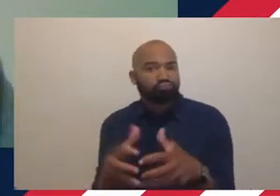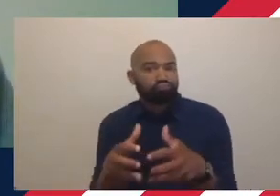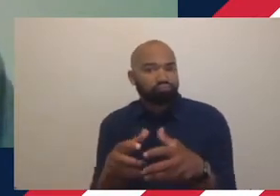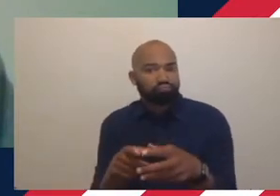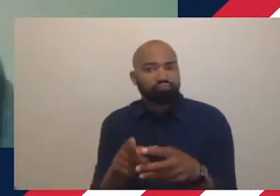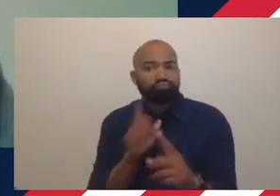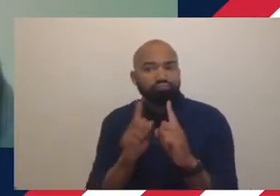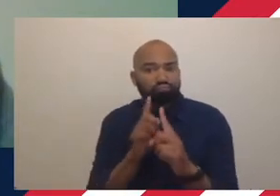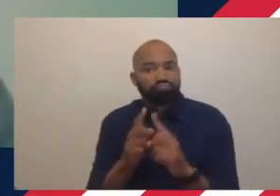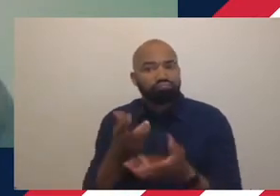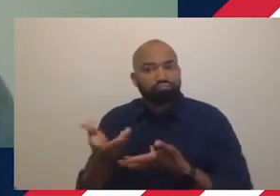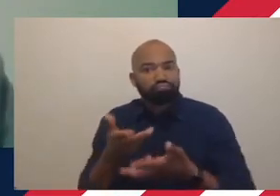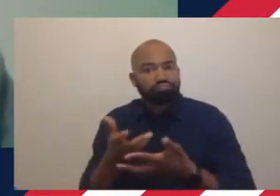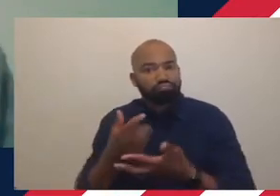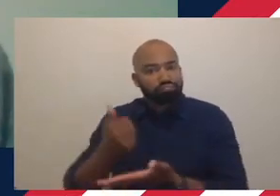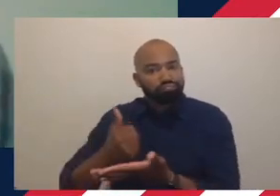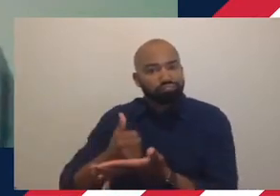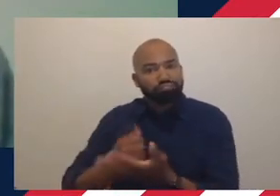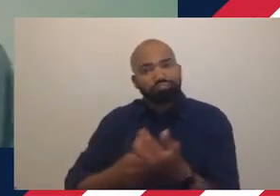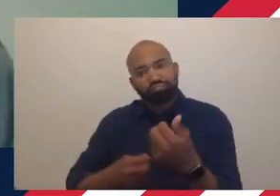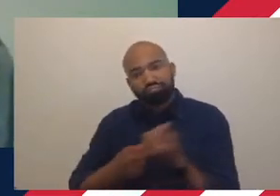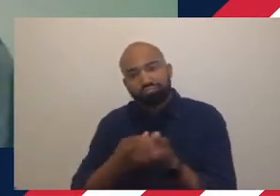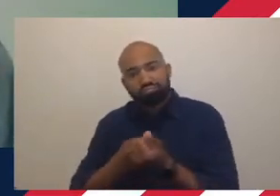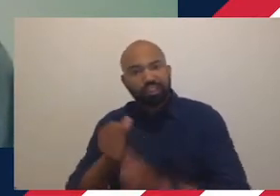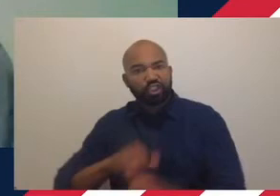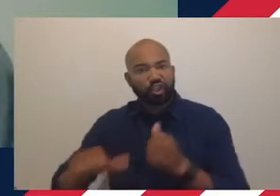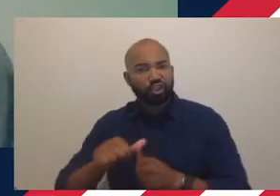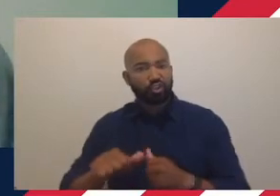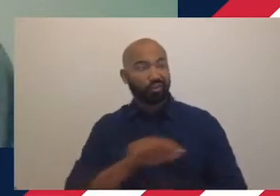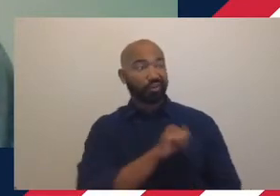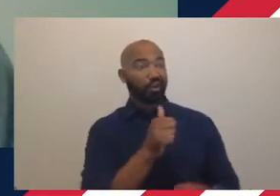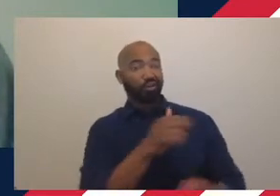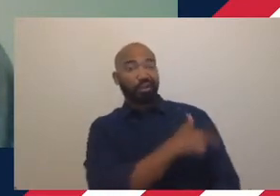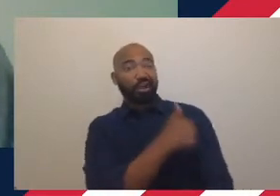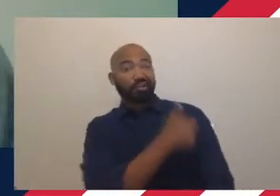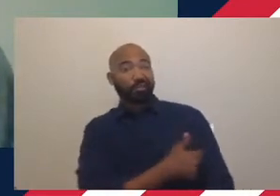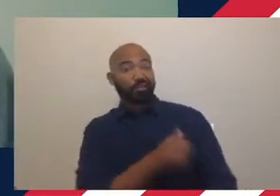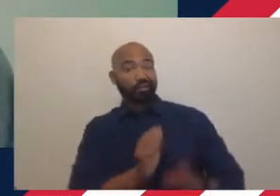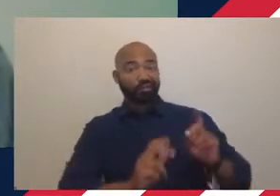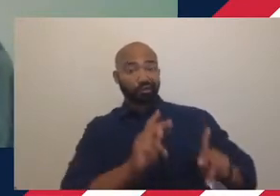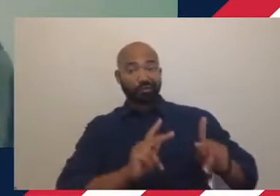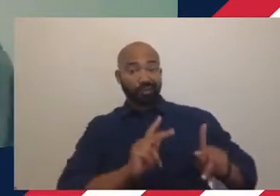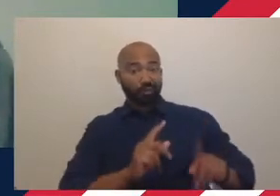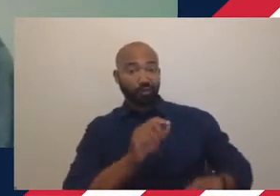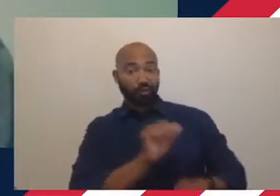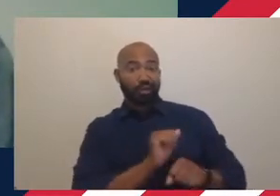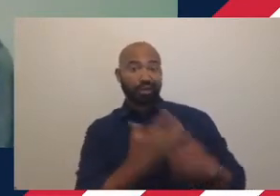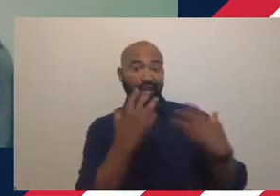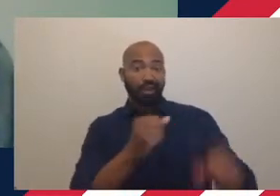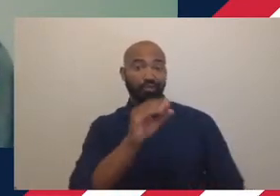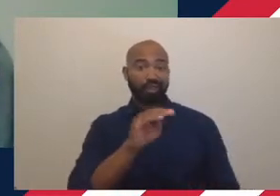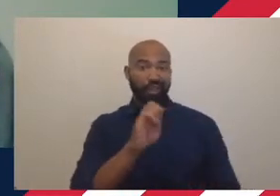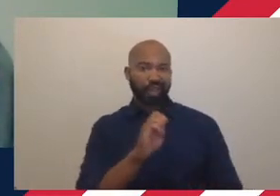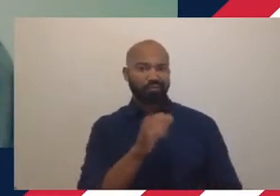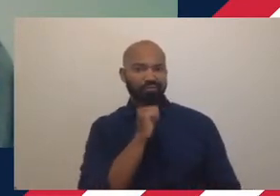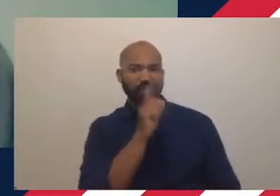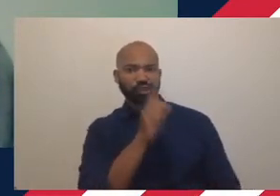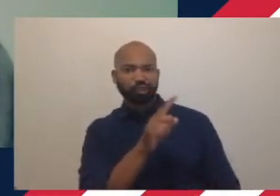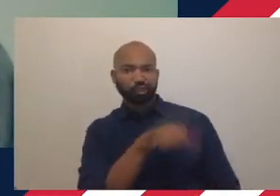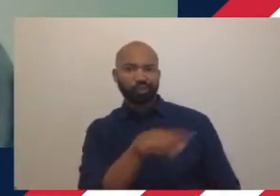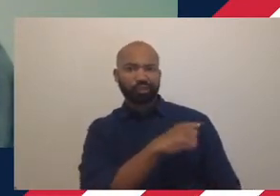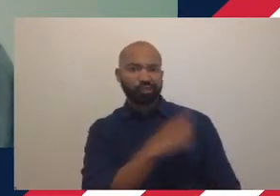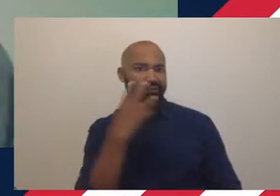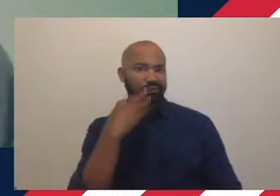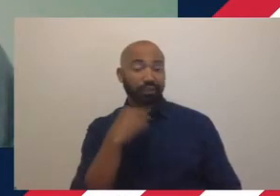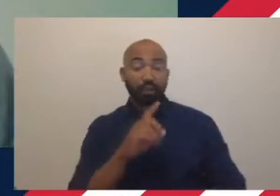other hospitals and healthcare workers are facing. But we're seeing record new cases of COVID spring up